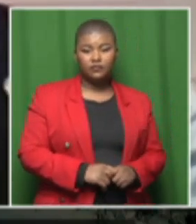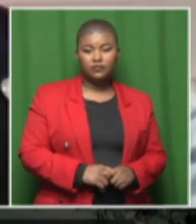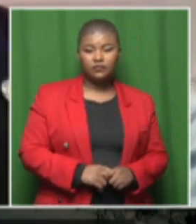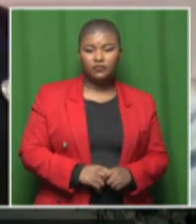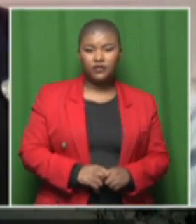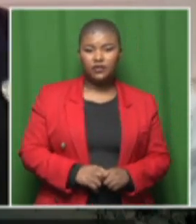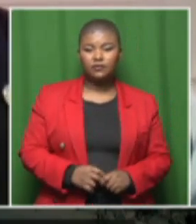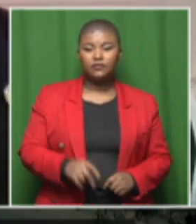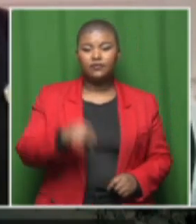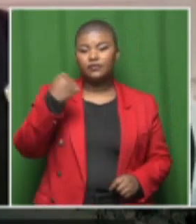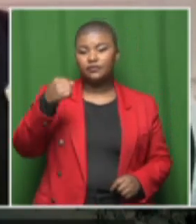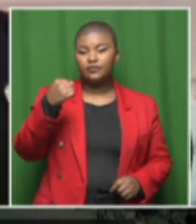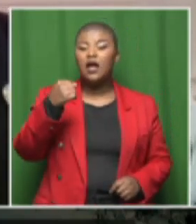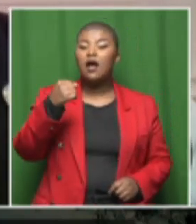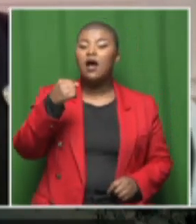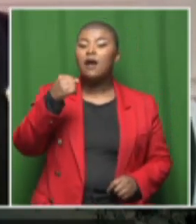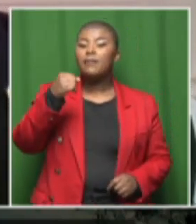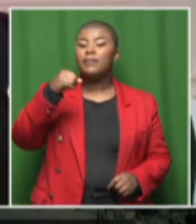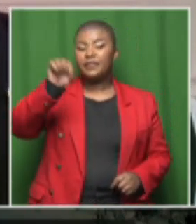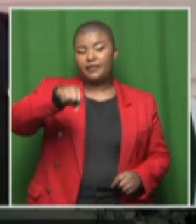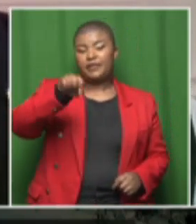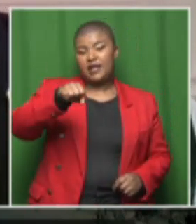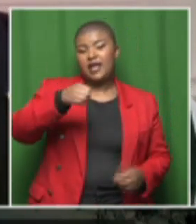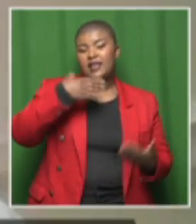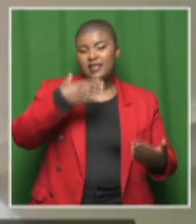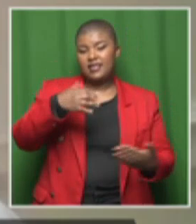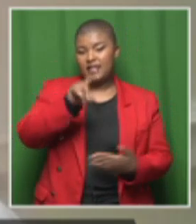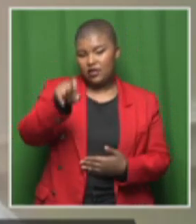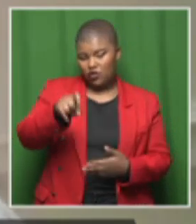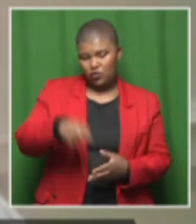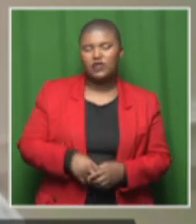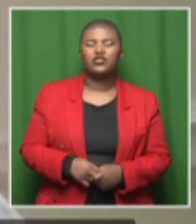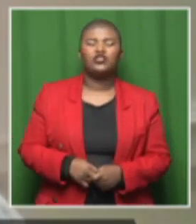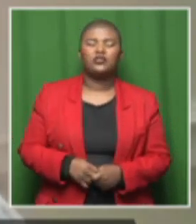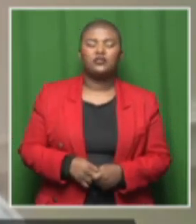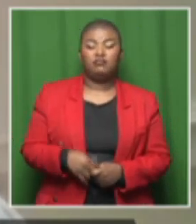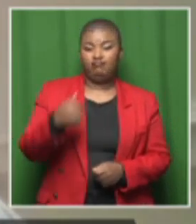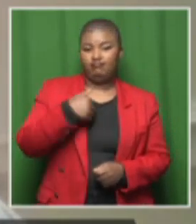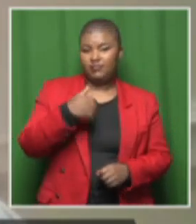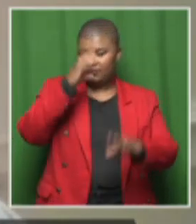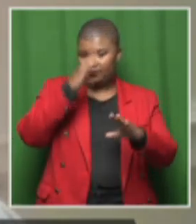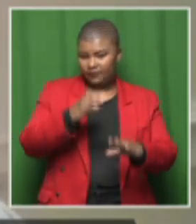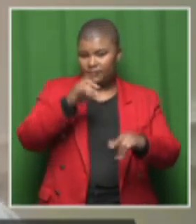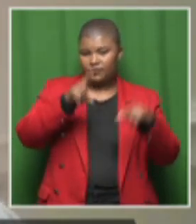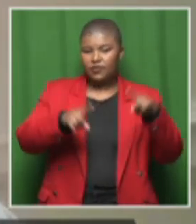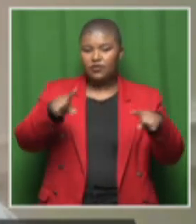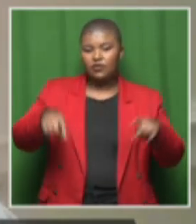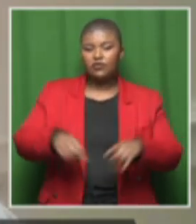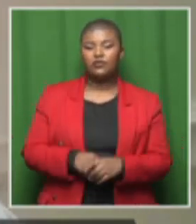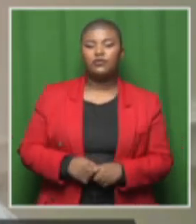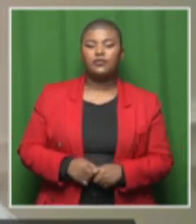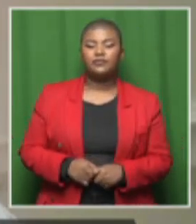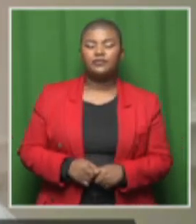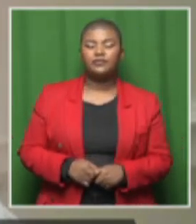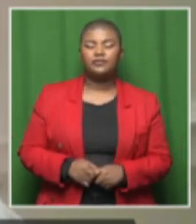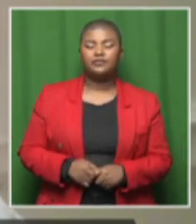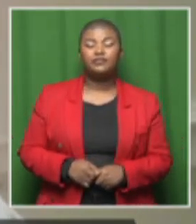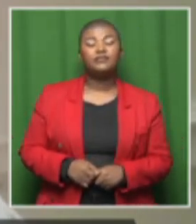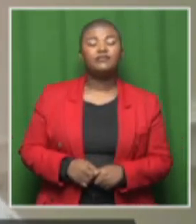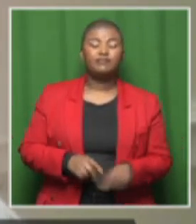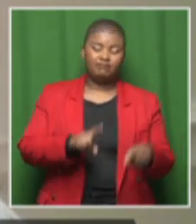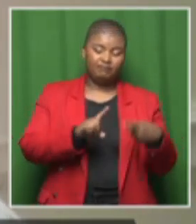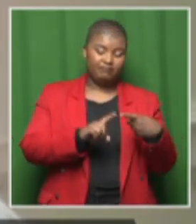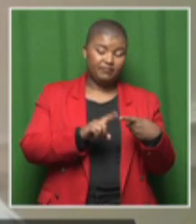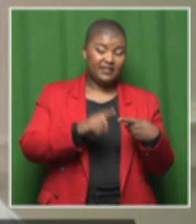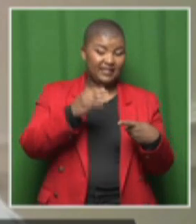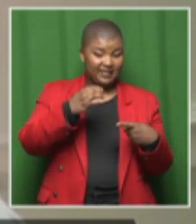No, thank you for that question as well. So we focused on the former CEO, Mr. Ruyter.